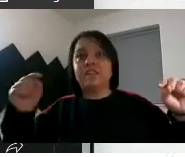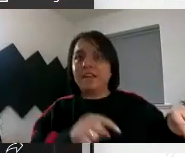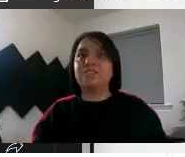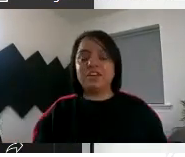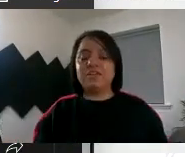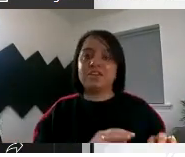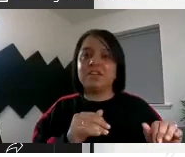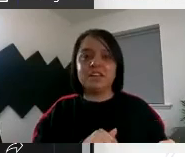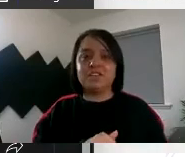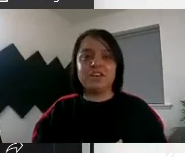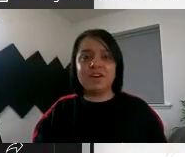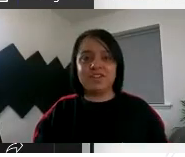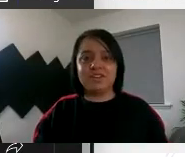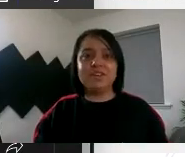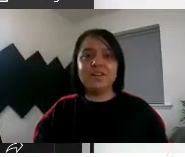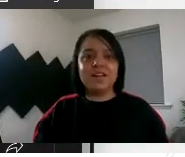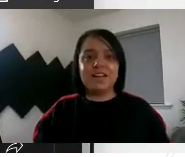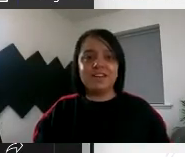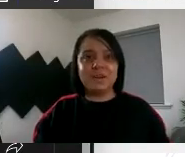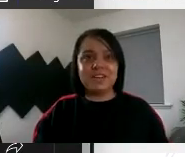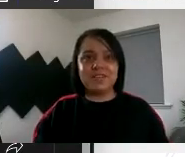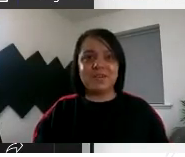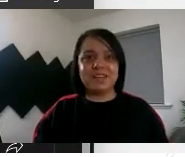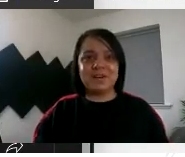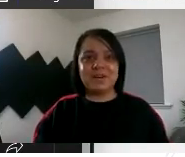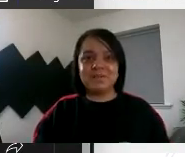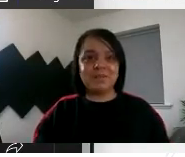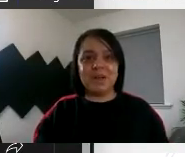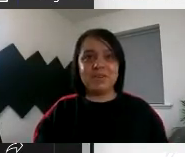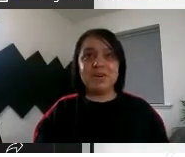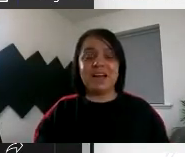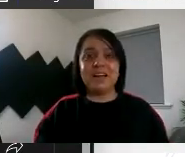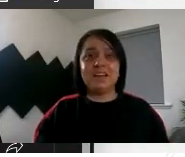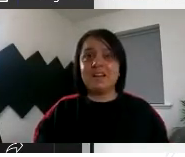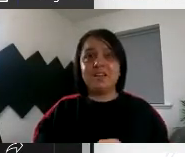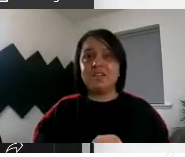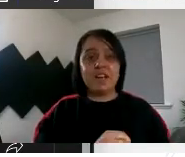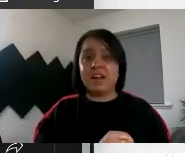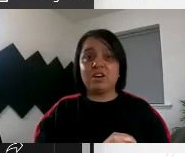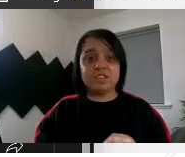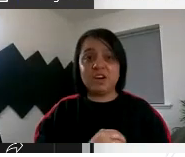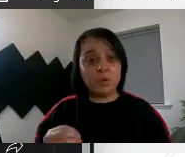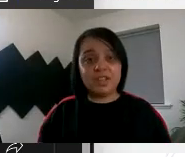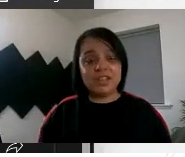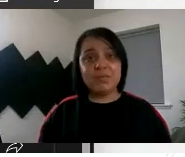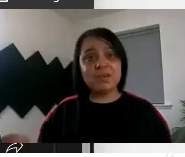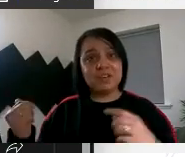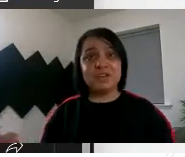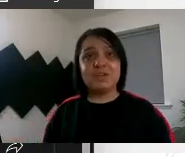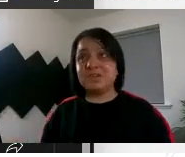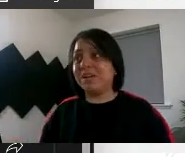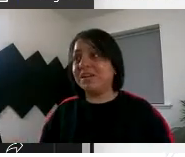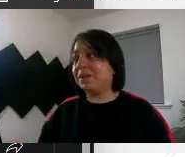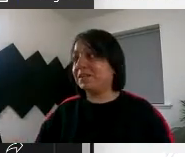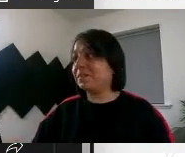the next generation. The next generation, like the 20-year-olds now and maybe younger, you cannot understand a word they say, which I'm going to show